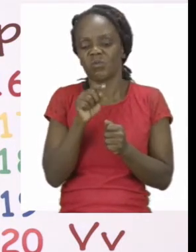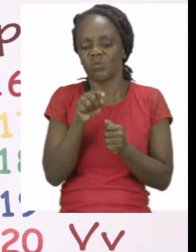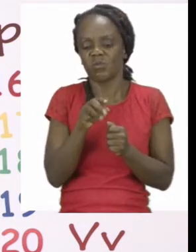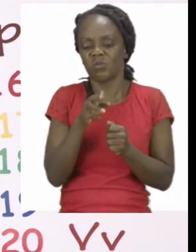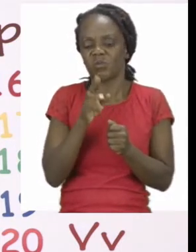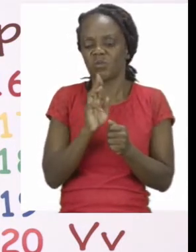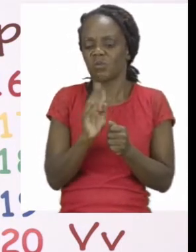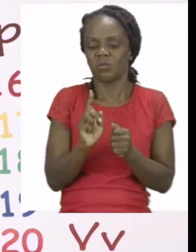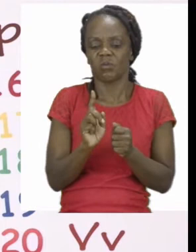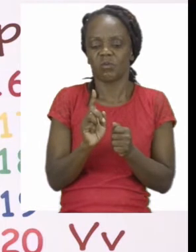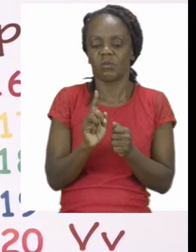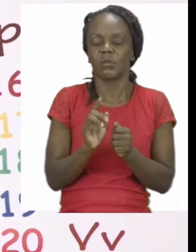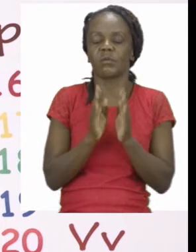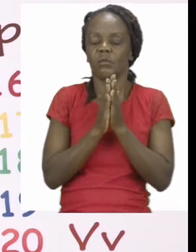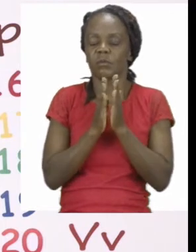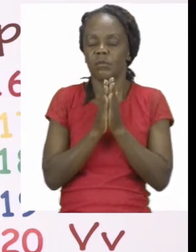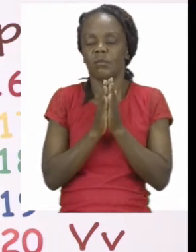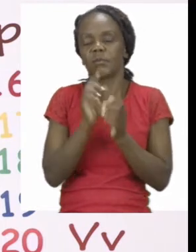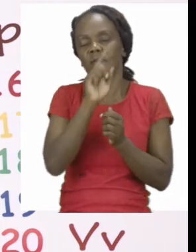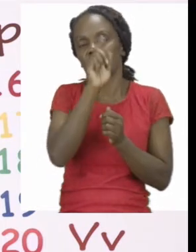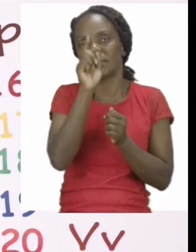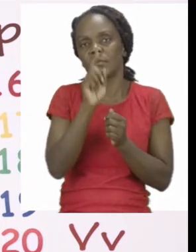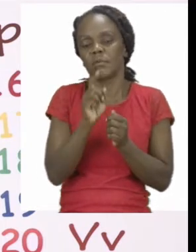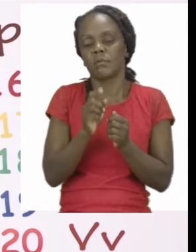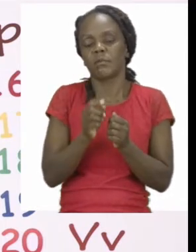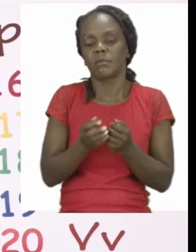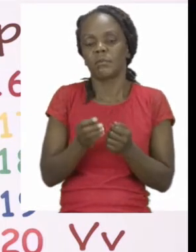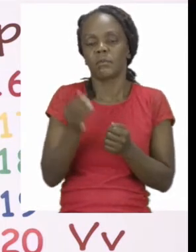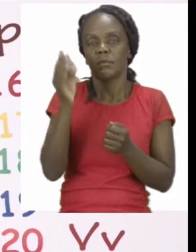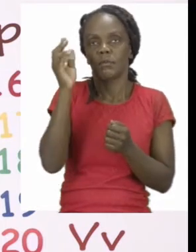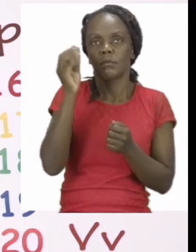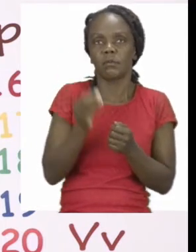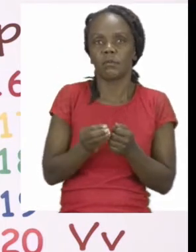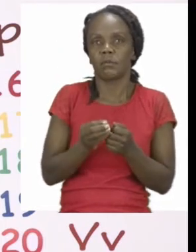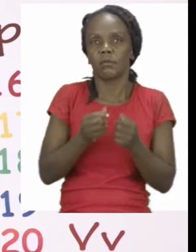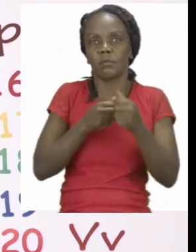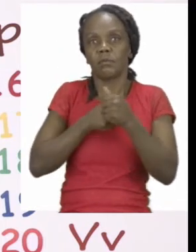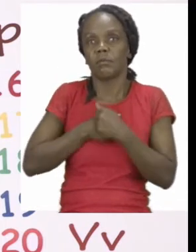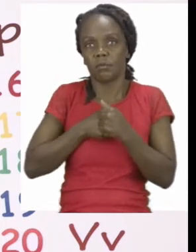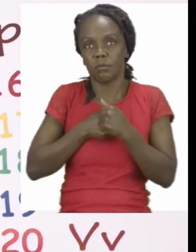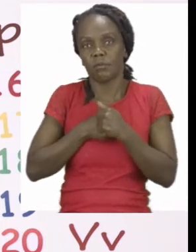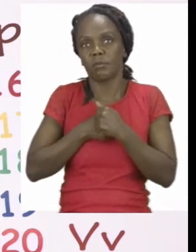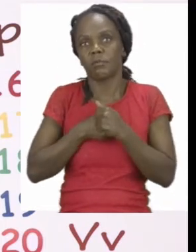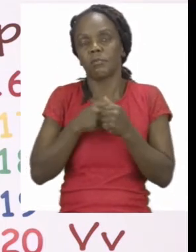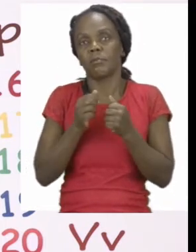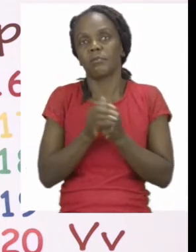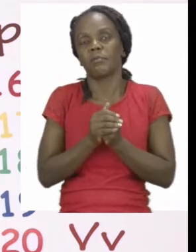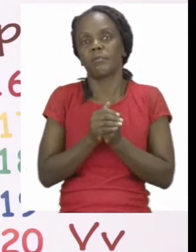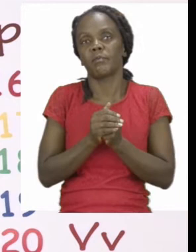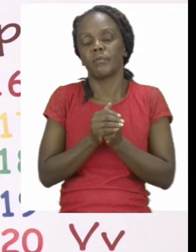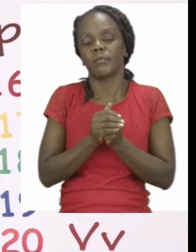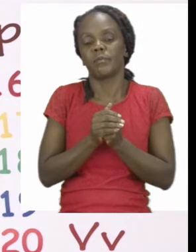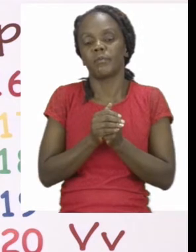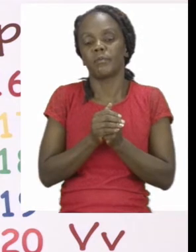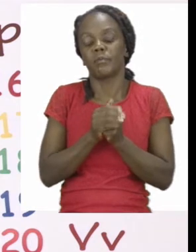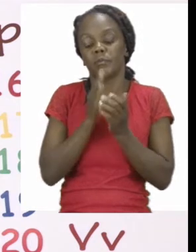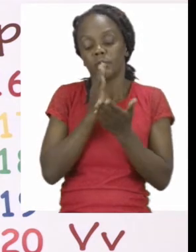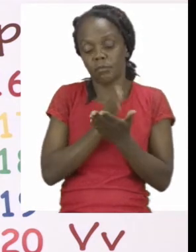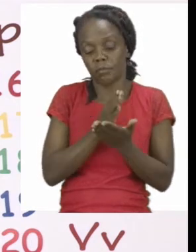an adult. Just make sure that you finish your work by